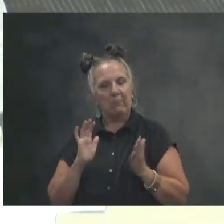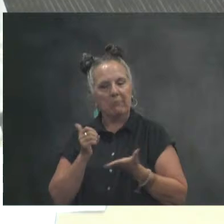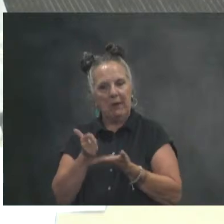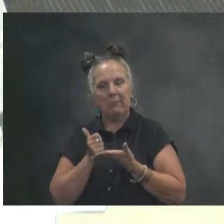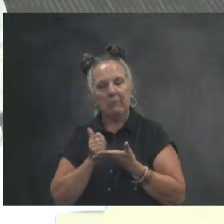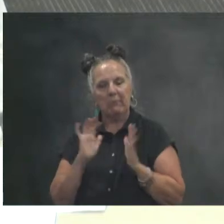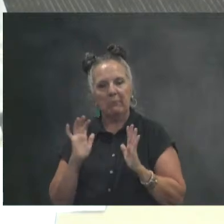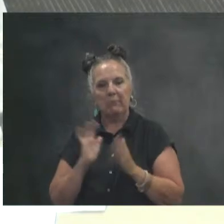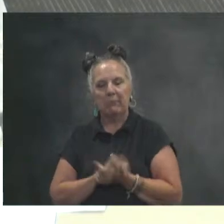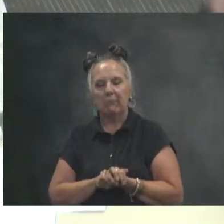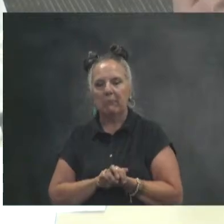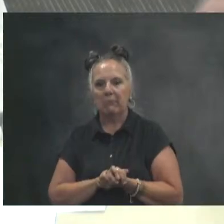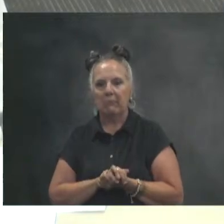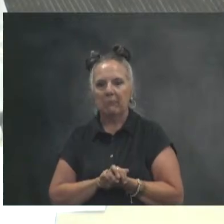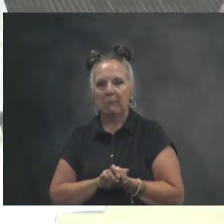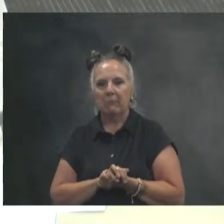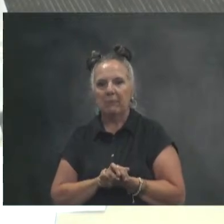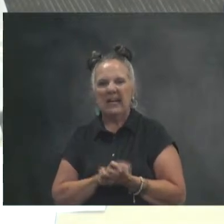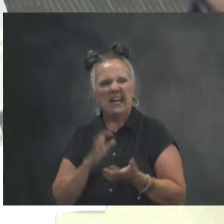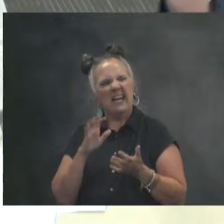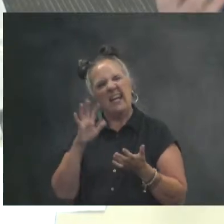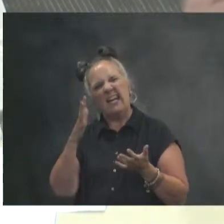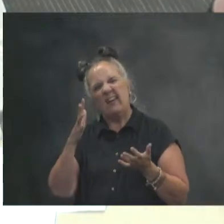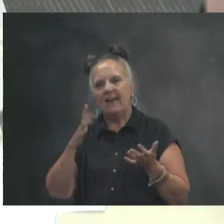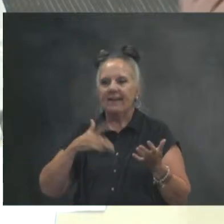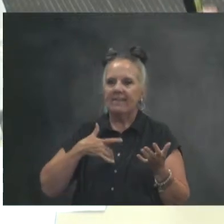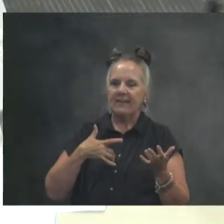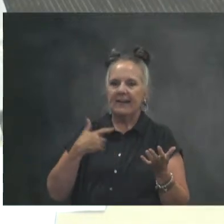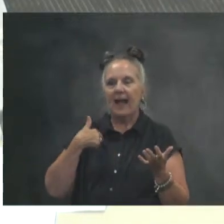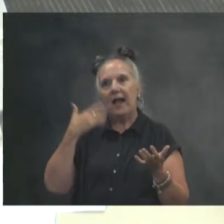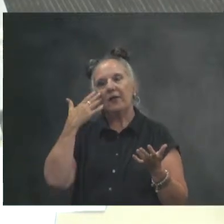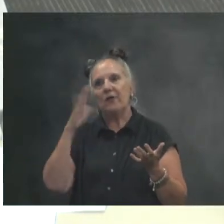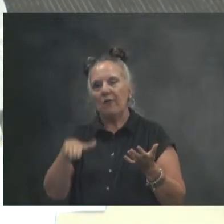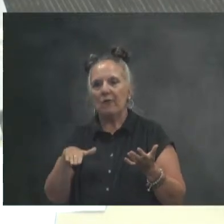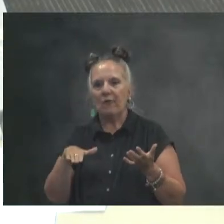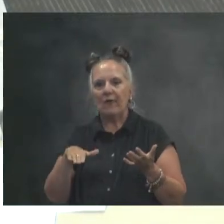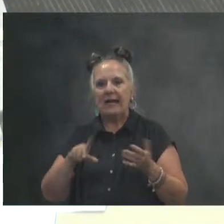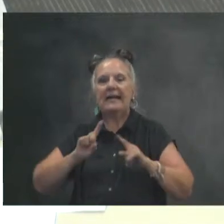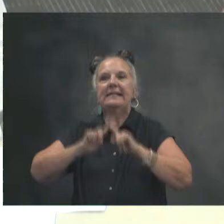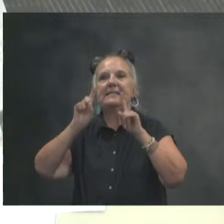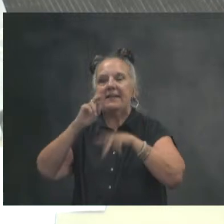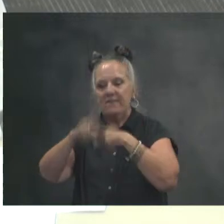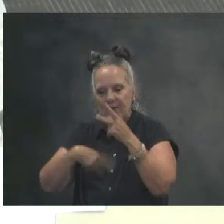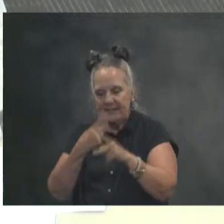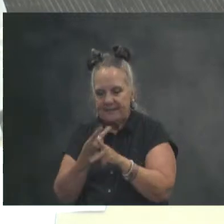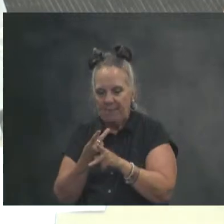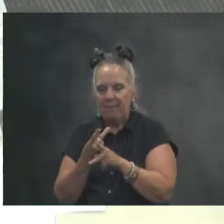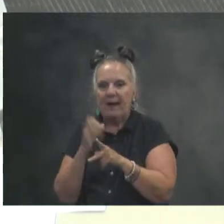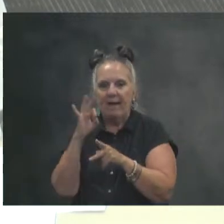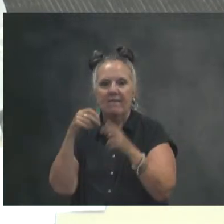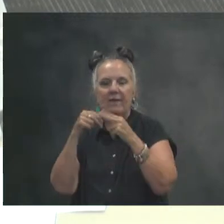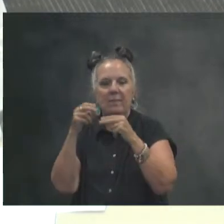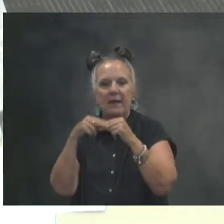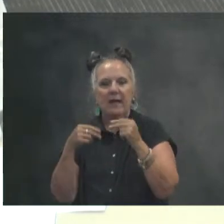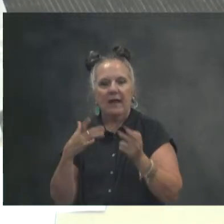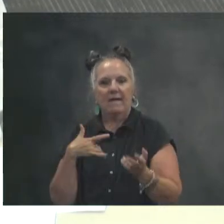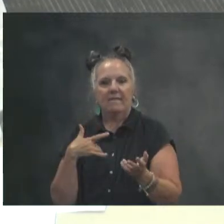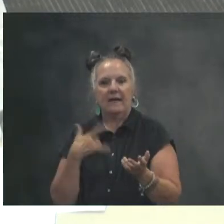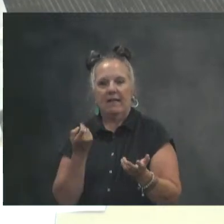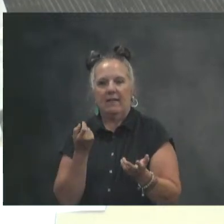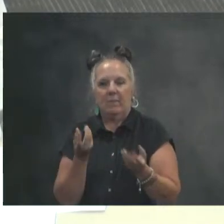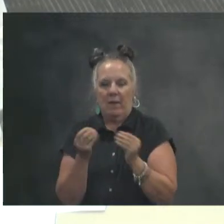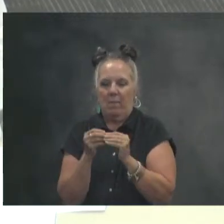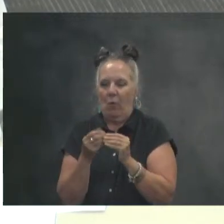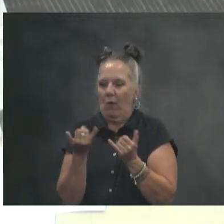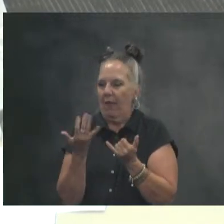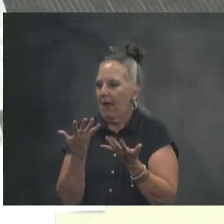two buildings together. And it's going to start to feel, I mean, I know this is a different type of use and it's a little bit bigger building, but it's going to feel a little bit more like a campus,